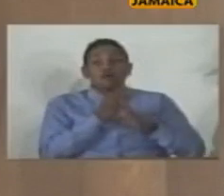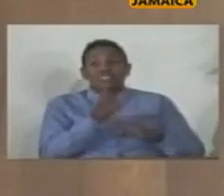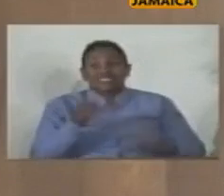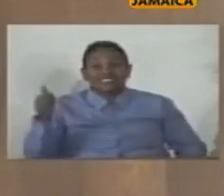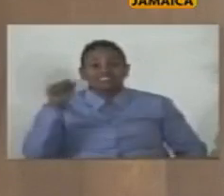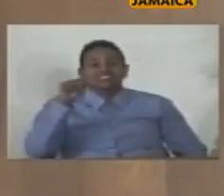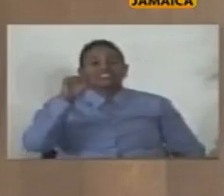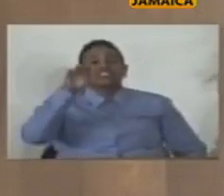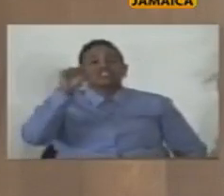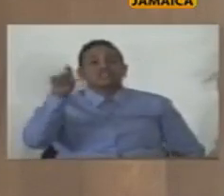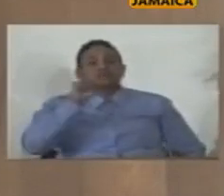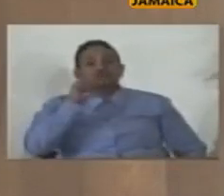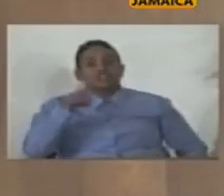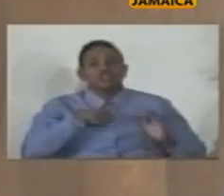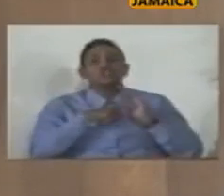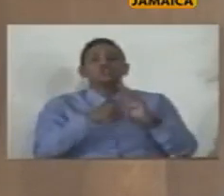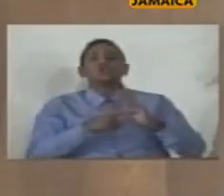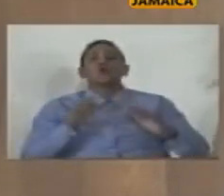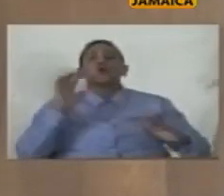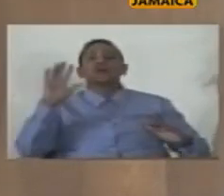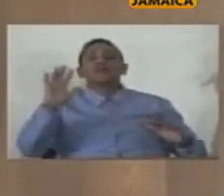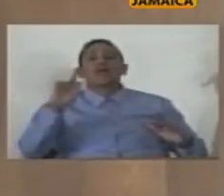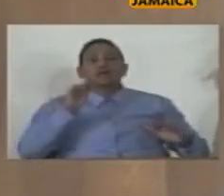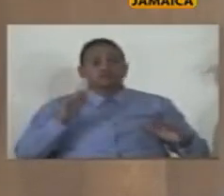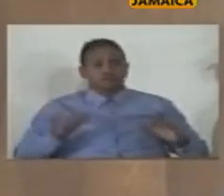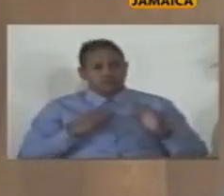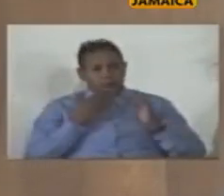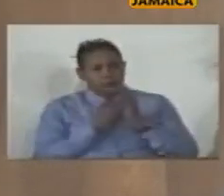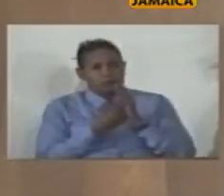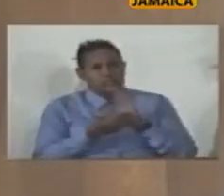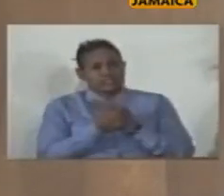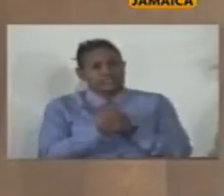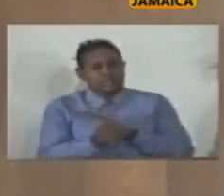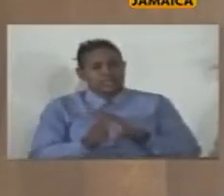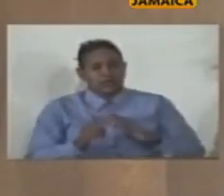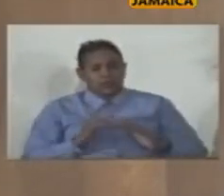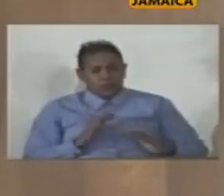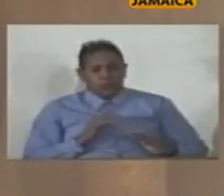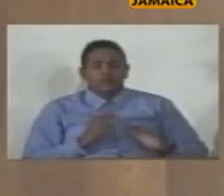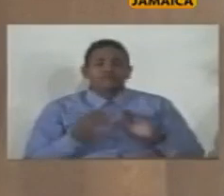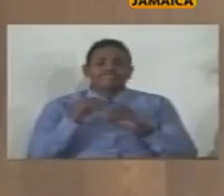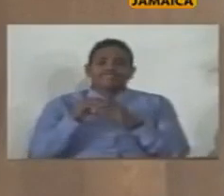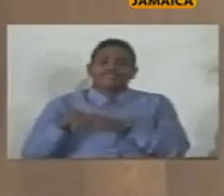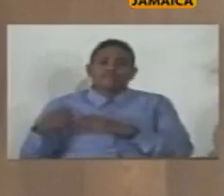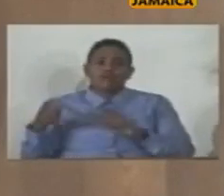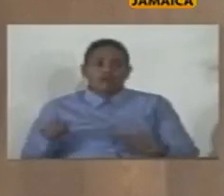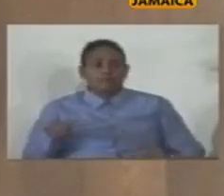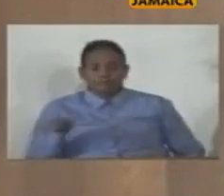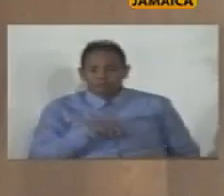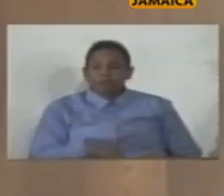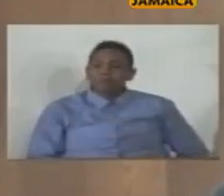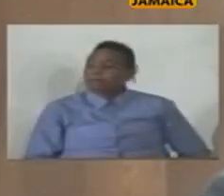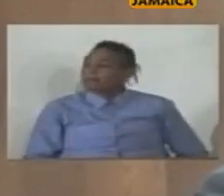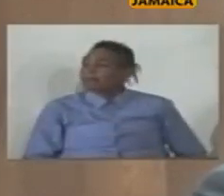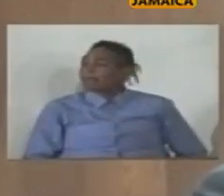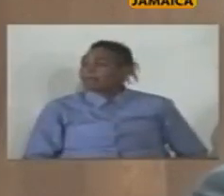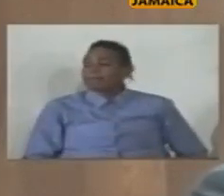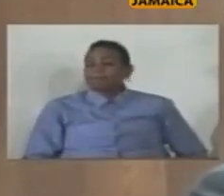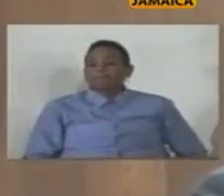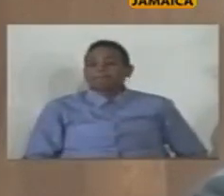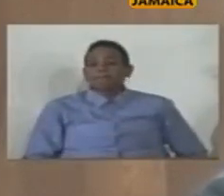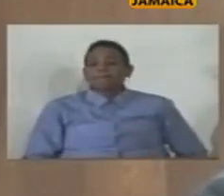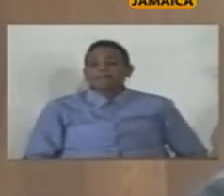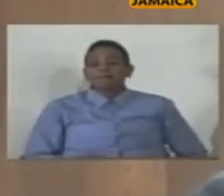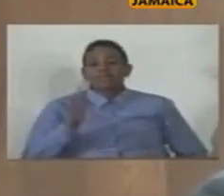really showed their dexterity and other skills. Mr. Speaker, they say gratitude is a